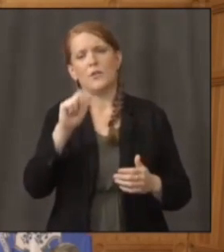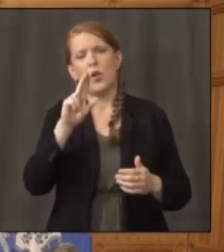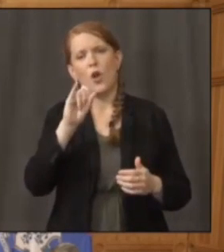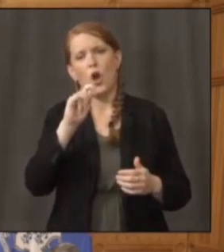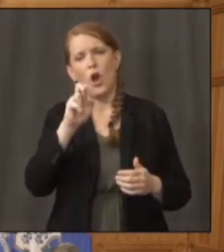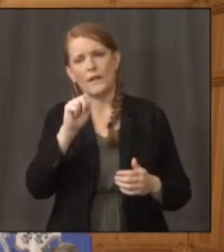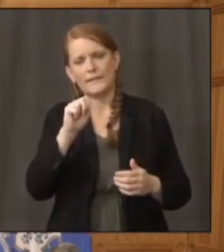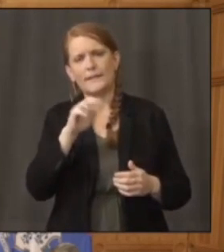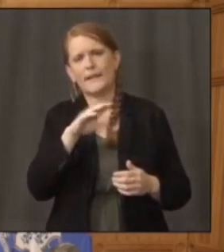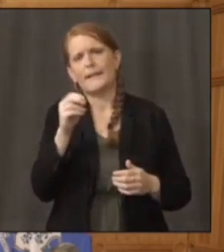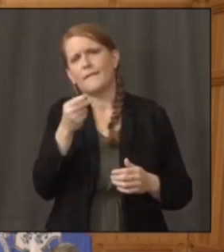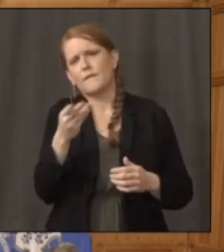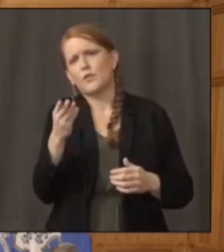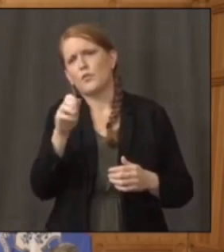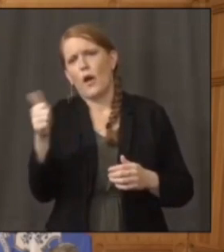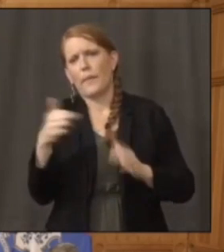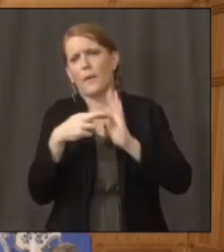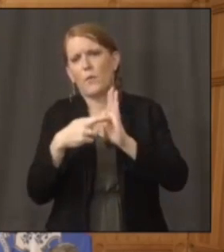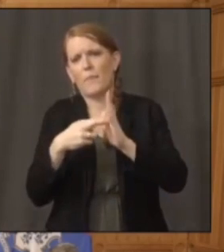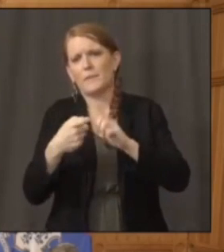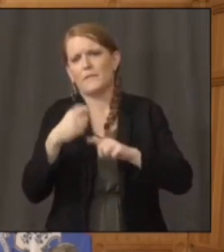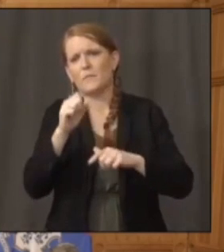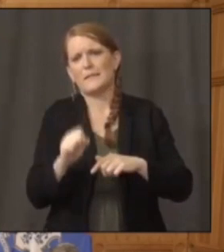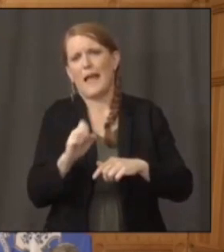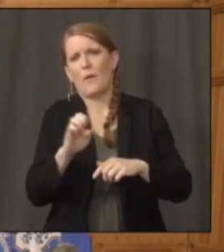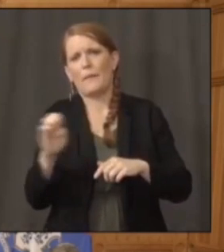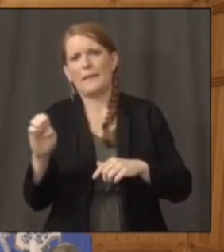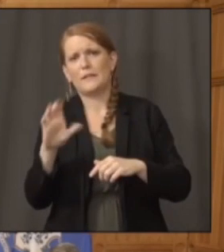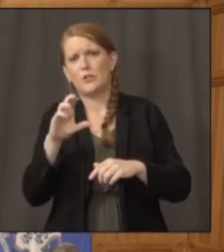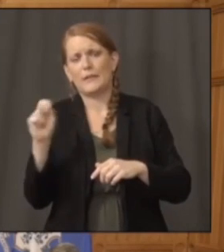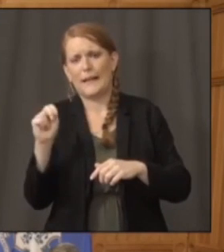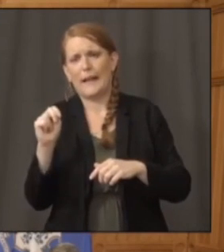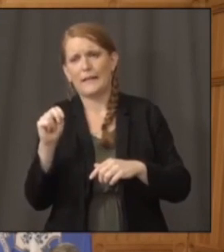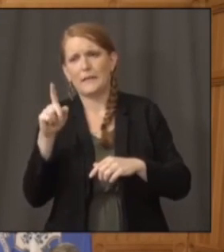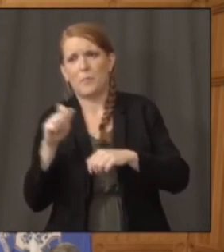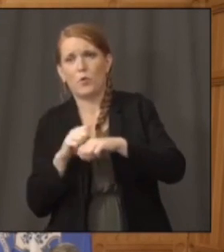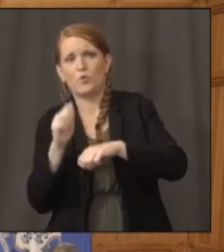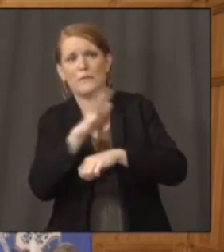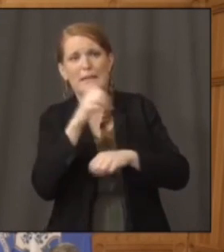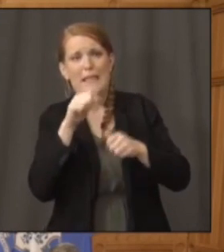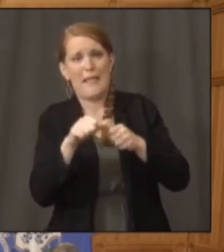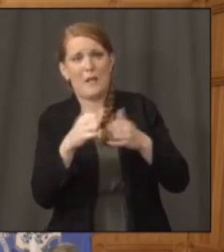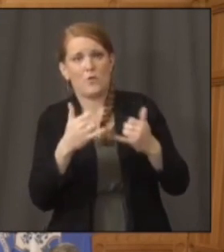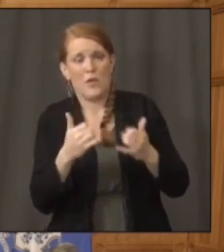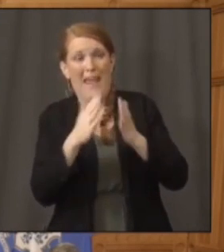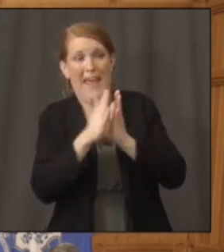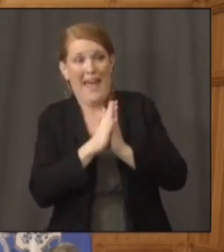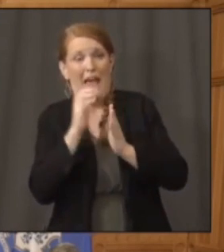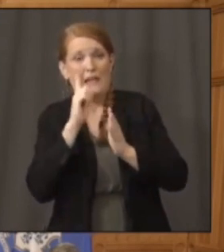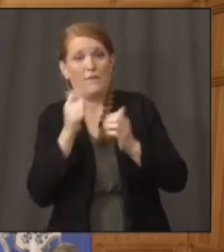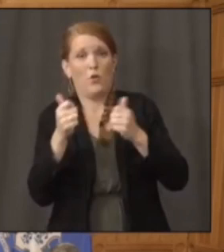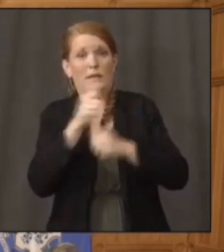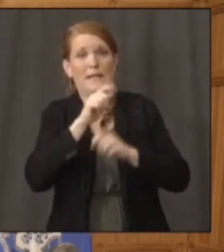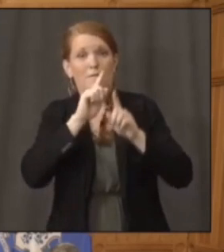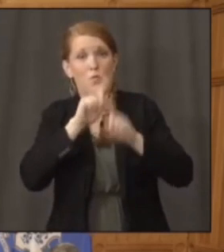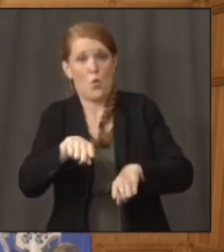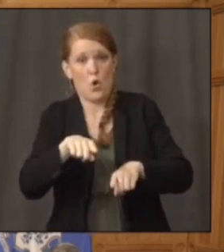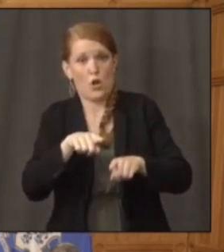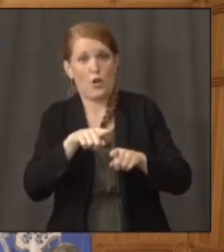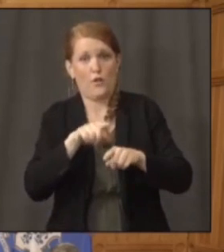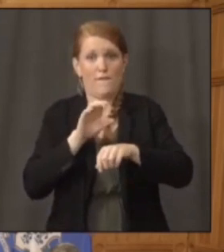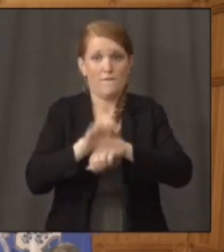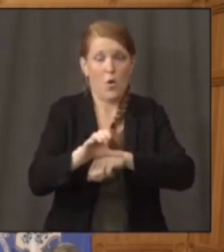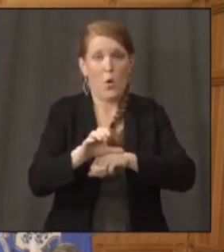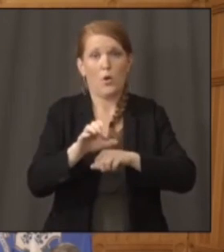representatives in southeastern Connecticut, where she's asking you to issue an executive order that would require healthcare workers to